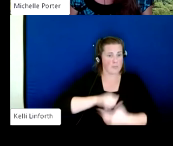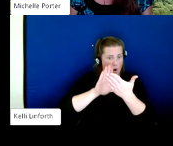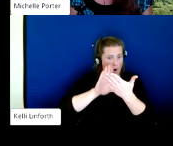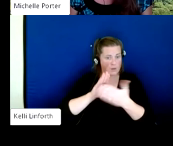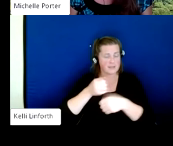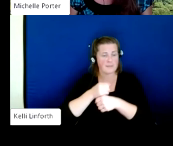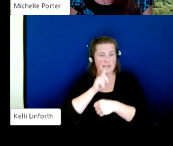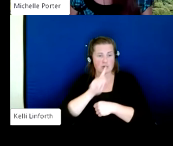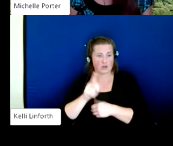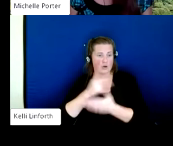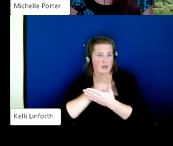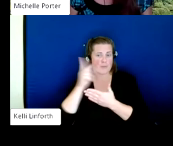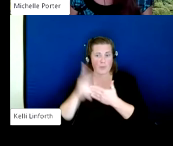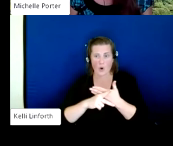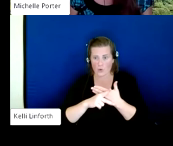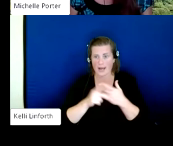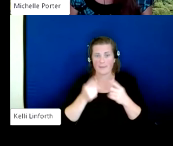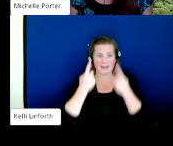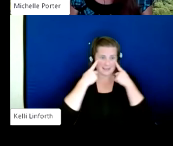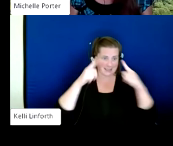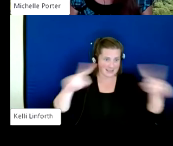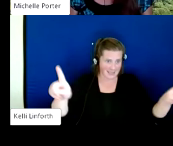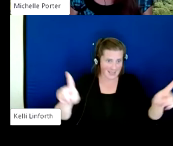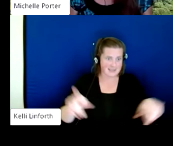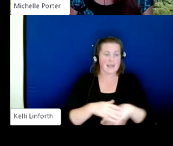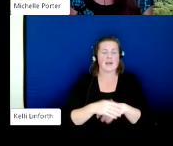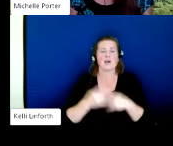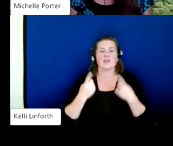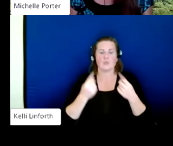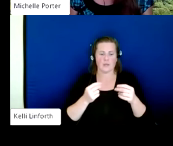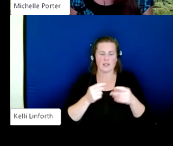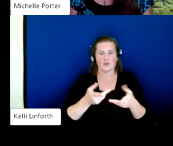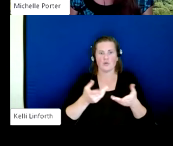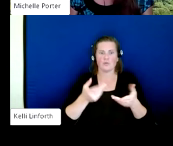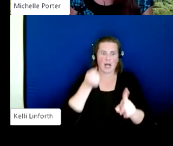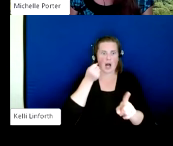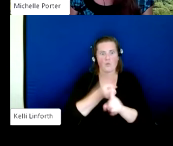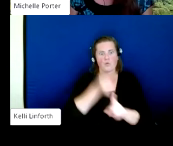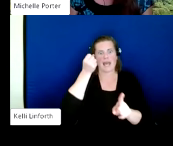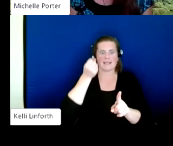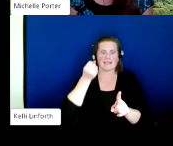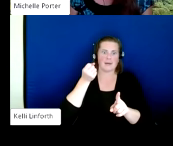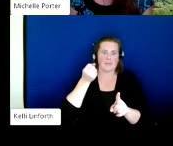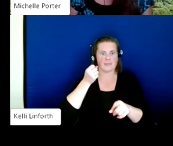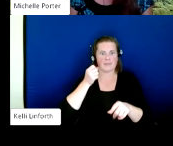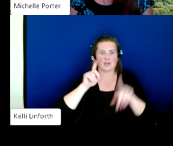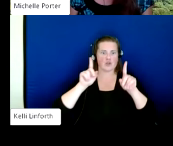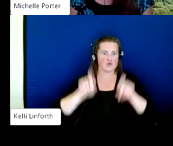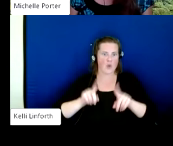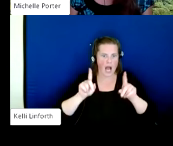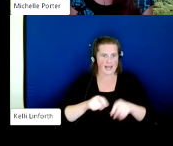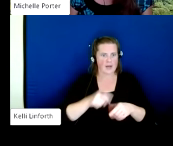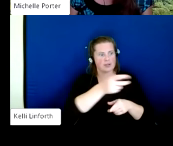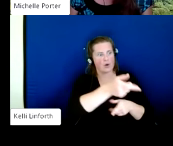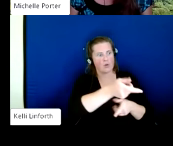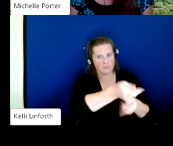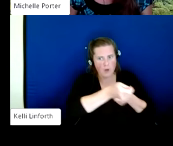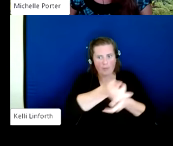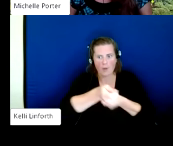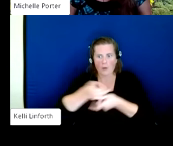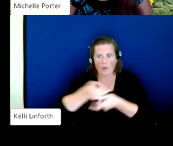is to do a randomized controlled trial. And so we are in the process right now of trying to get funding